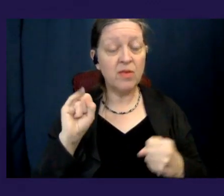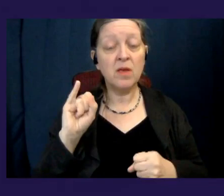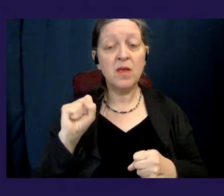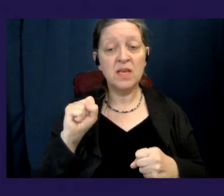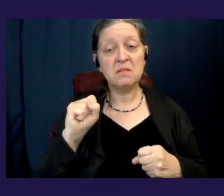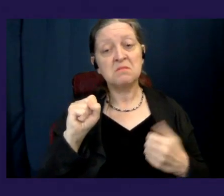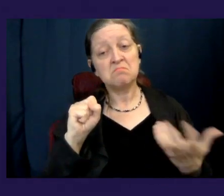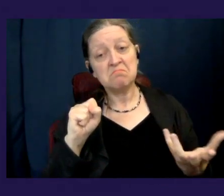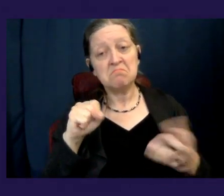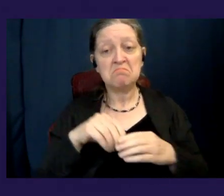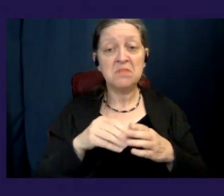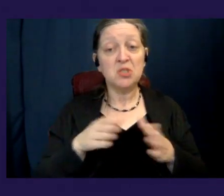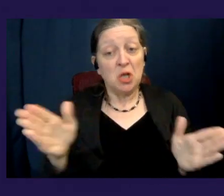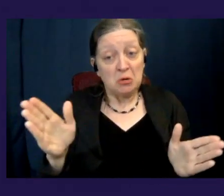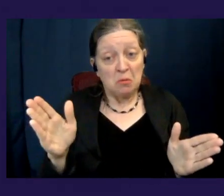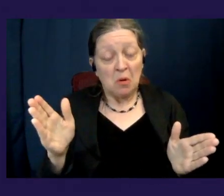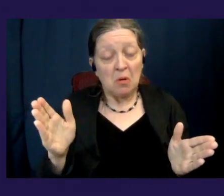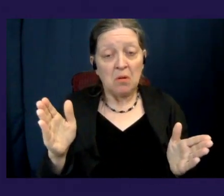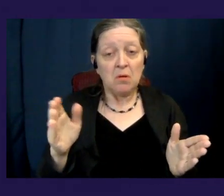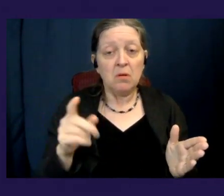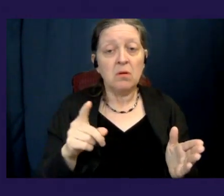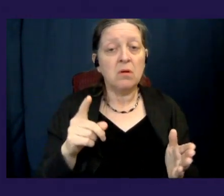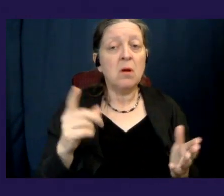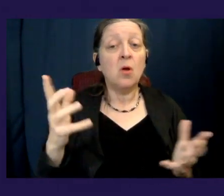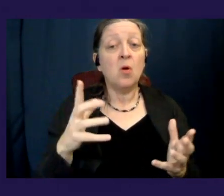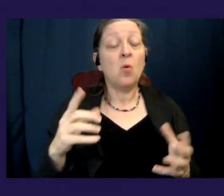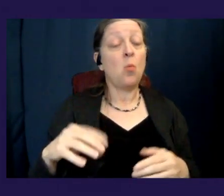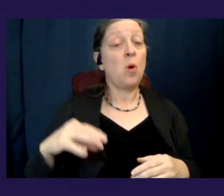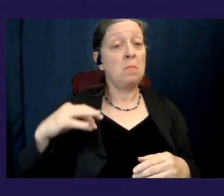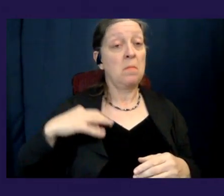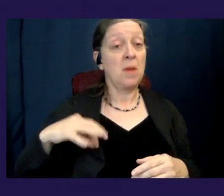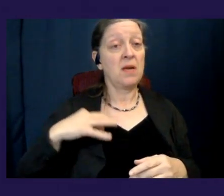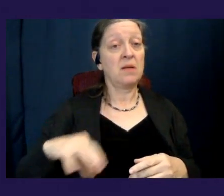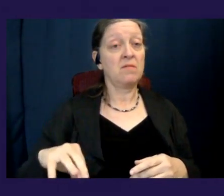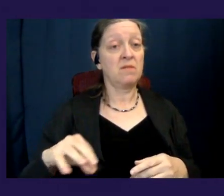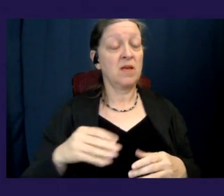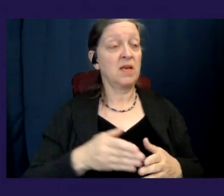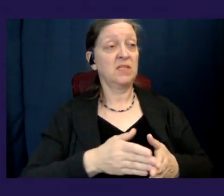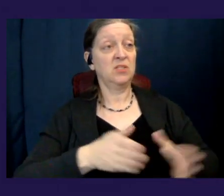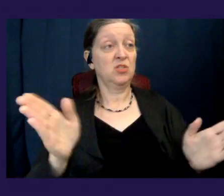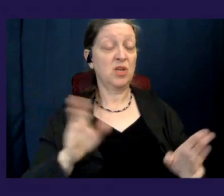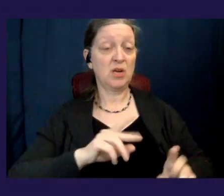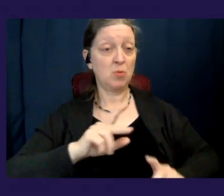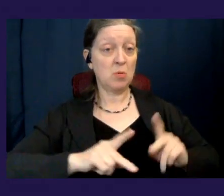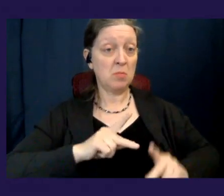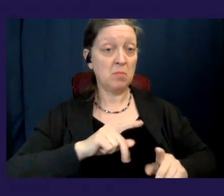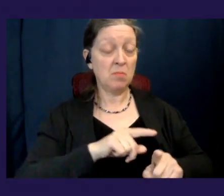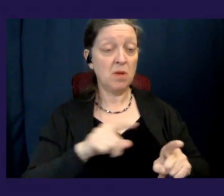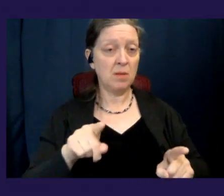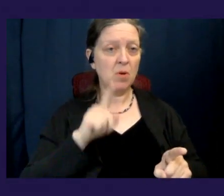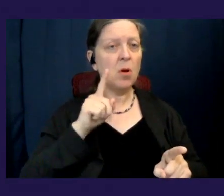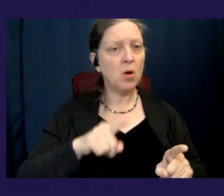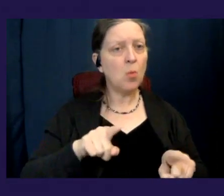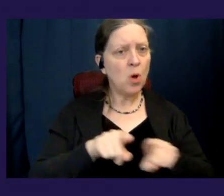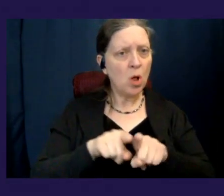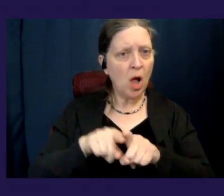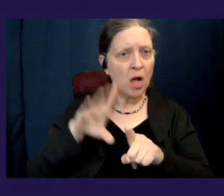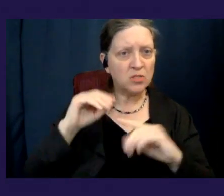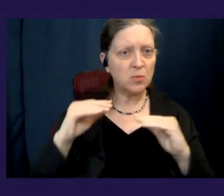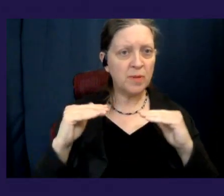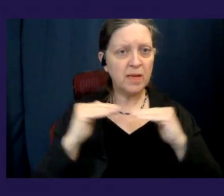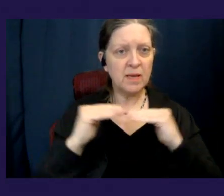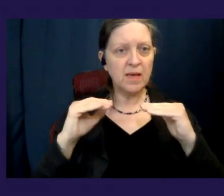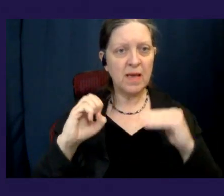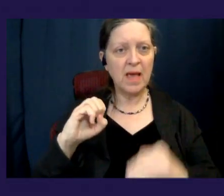what's truly good for the health of the public is generally also going to be equitable, and it's going to be socially just. I don't think that we have